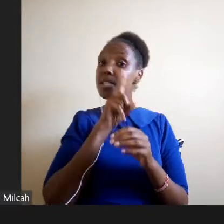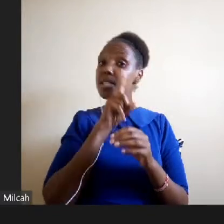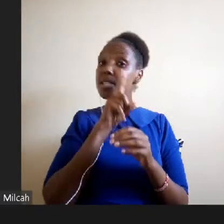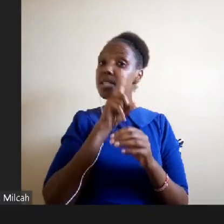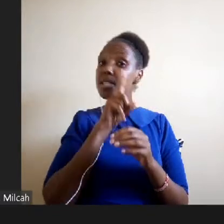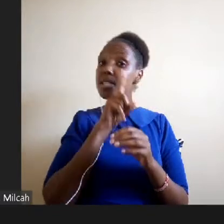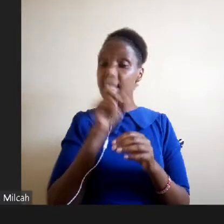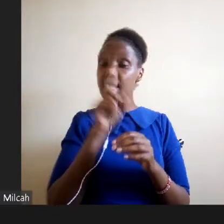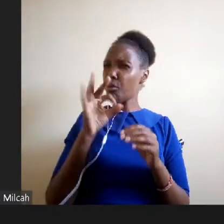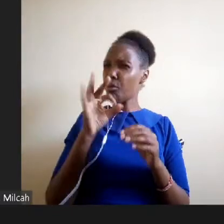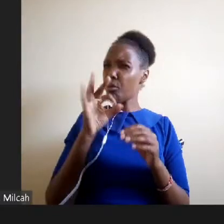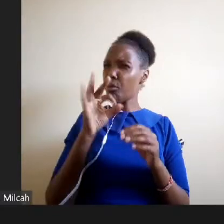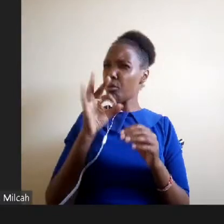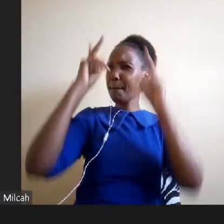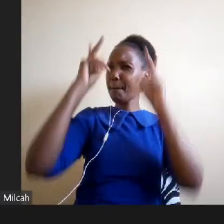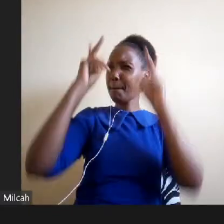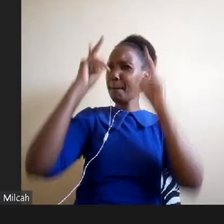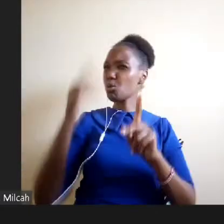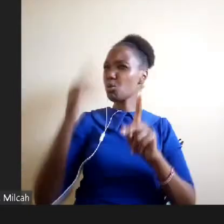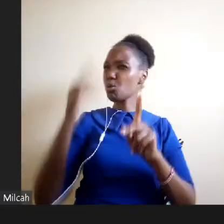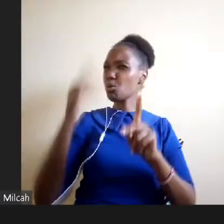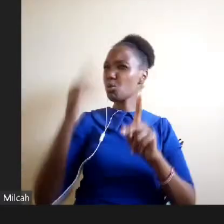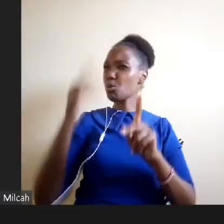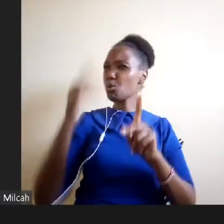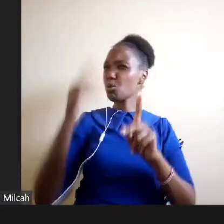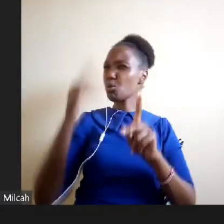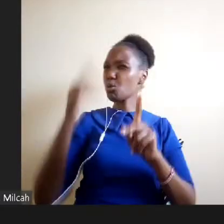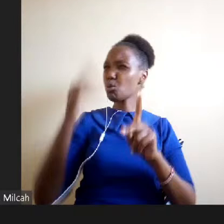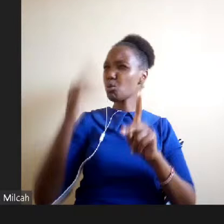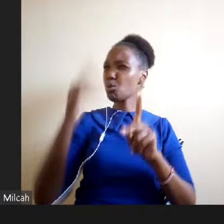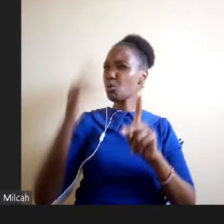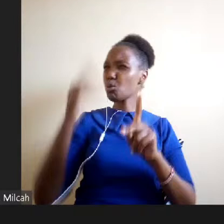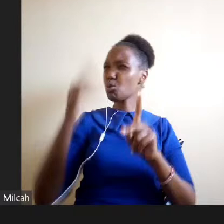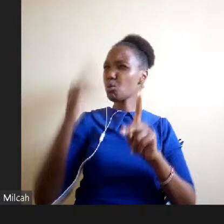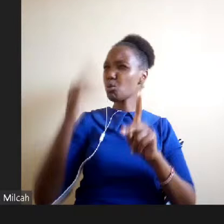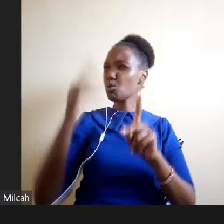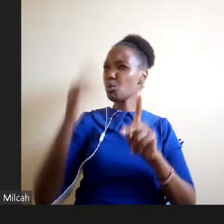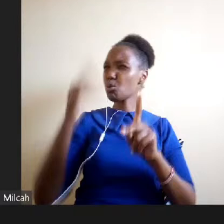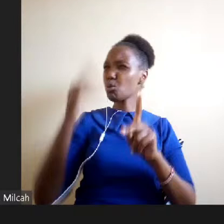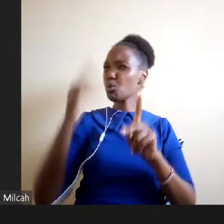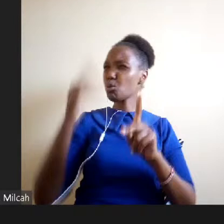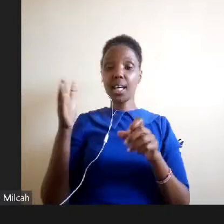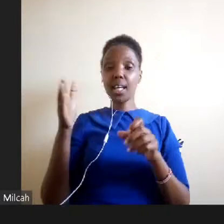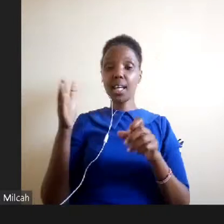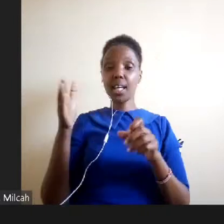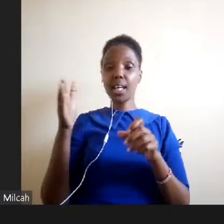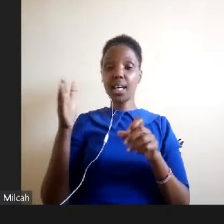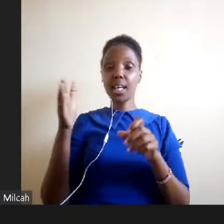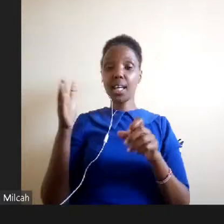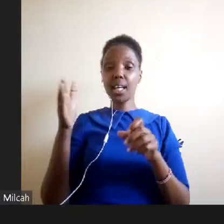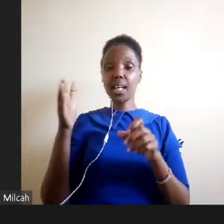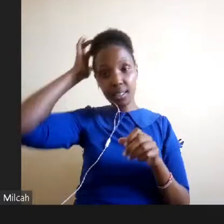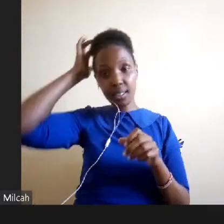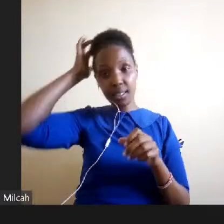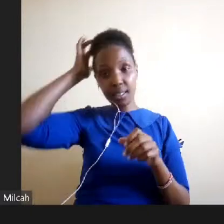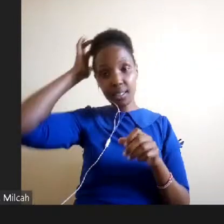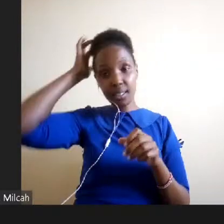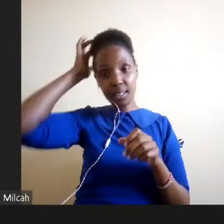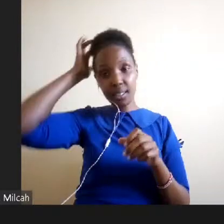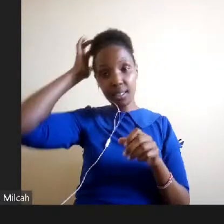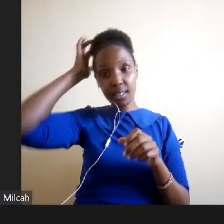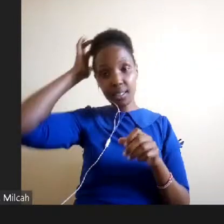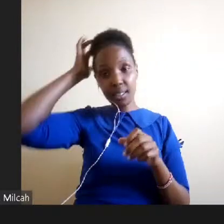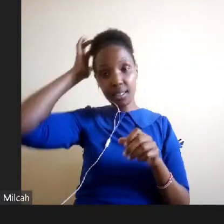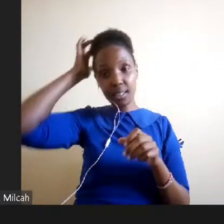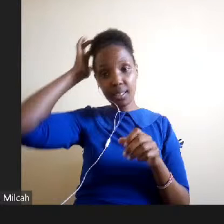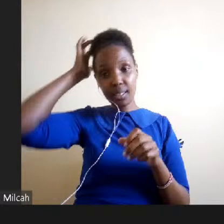And these are the places where they will be able to get onto an internet platform, a gaming platform, or social media, and they're chatting with people whom